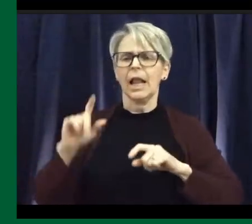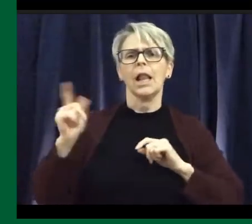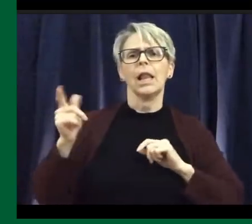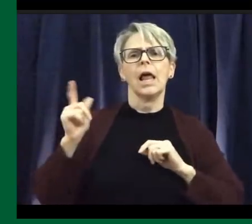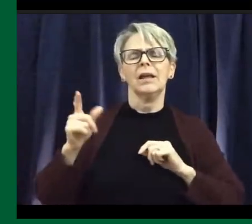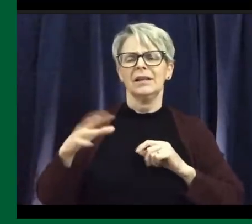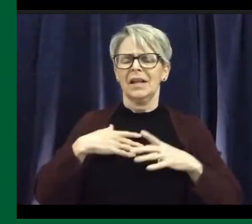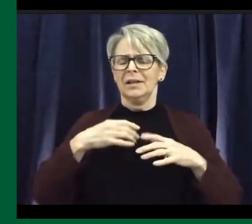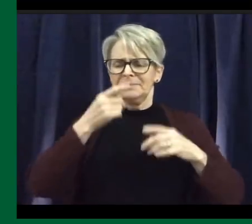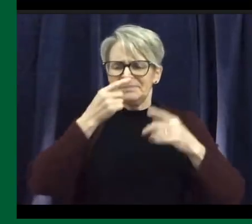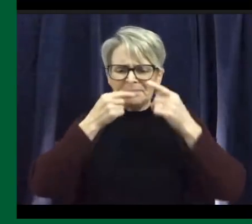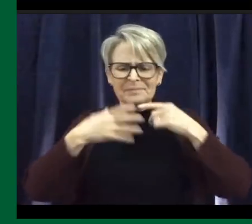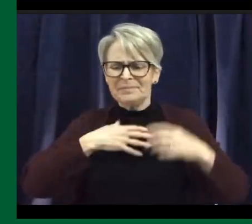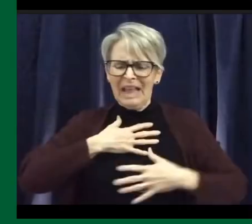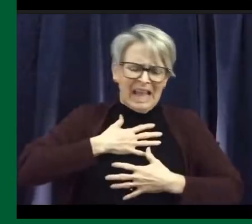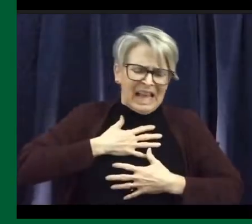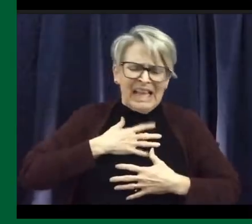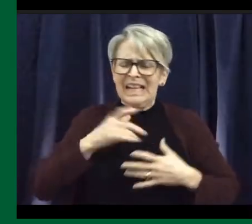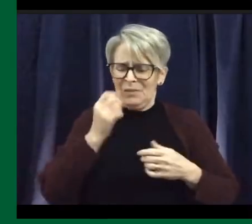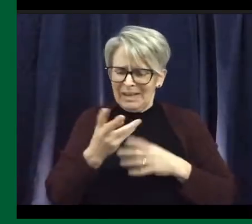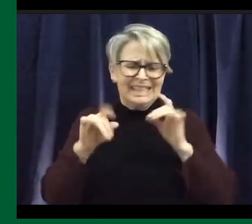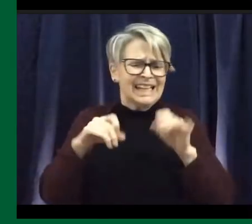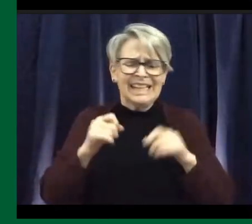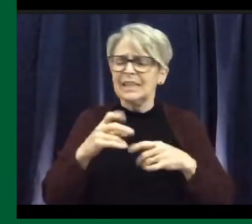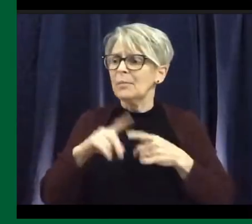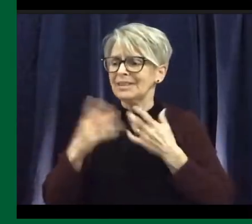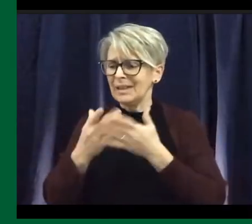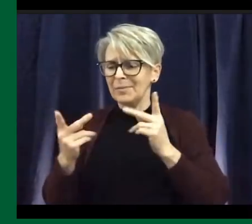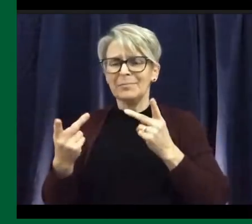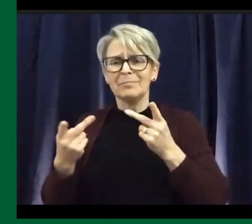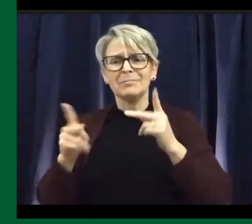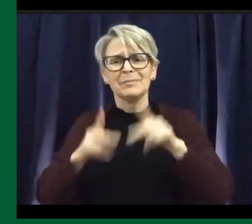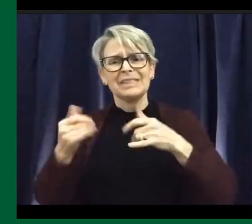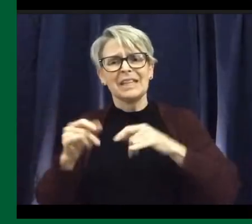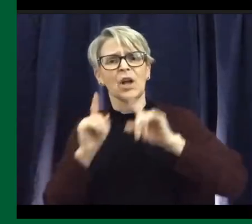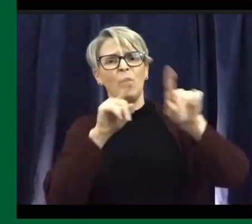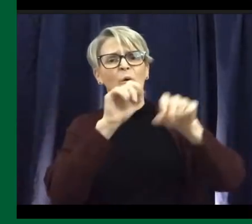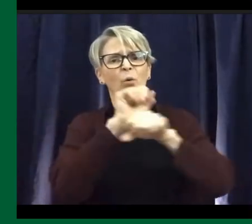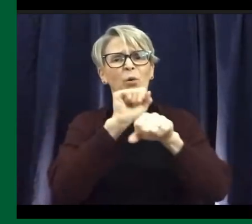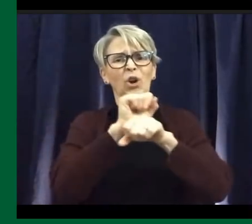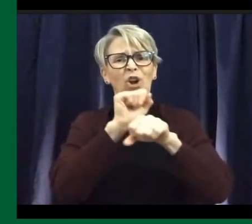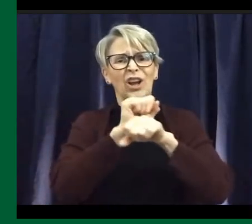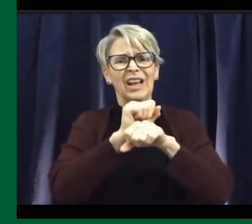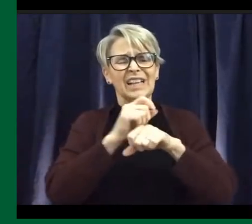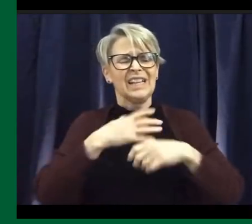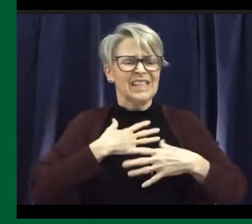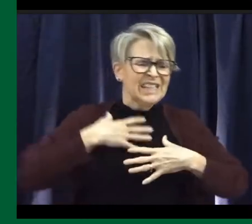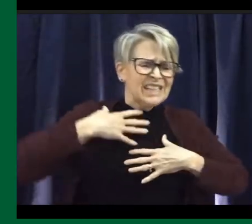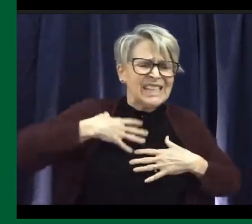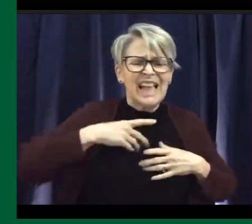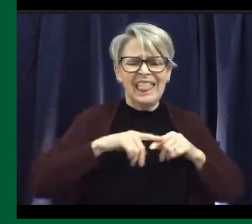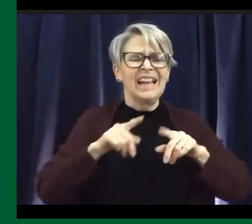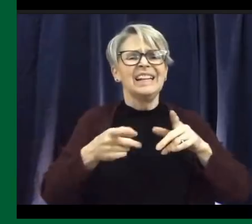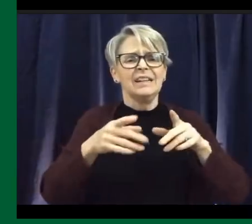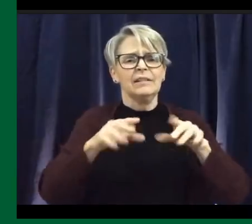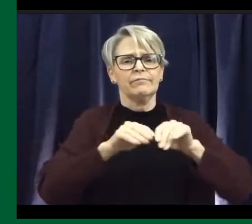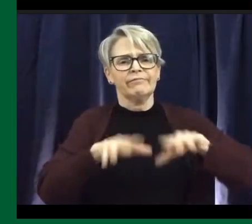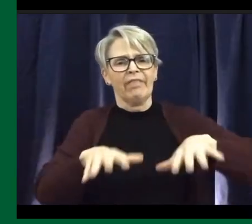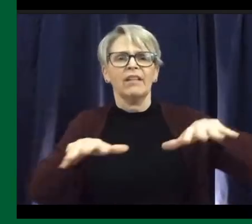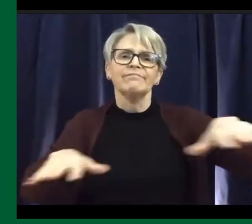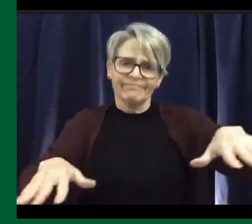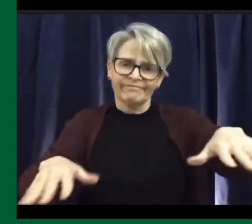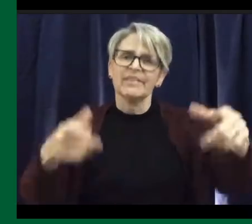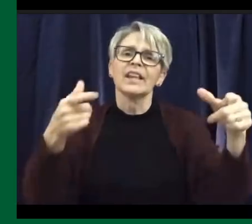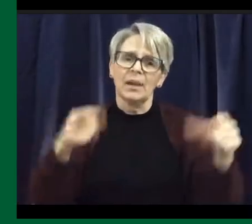days. In some cases, unfortunately, they've continued to go to work, and that has resulted in outbreaks in workplaces.